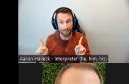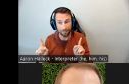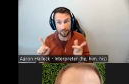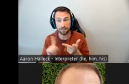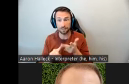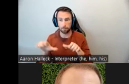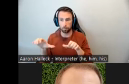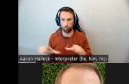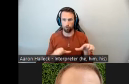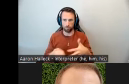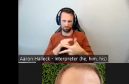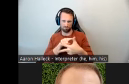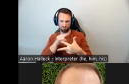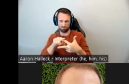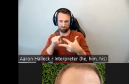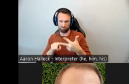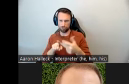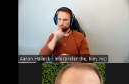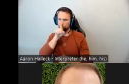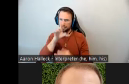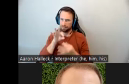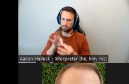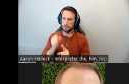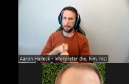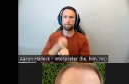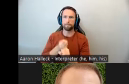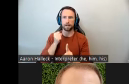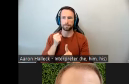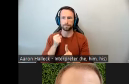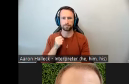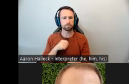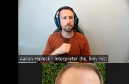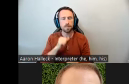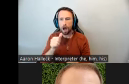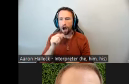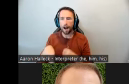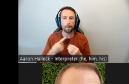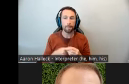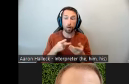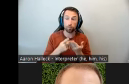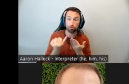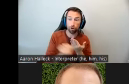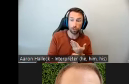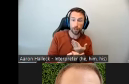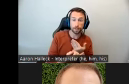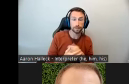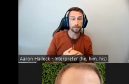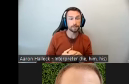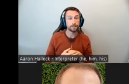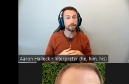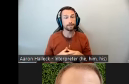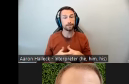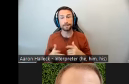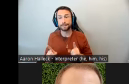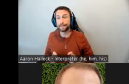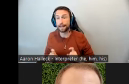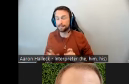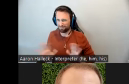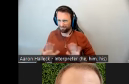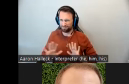is about. This is about impact. This is not about projects and tasks. This is about really creating an impactful version of IT.